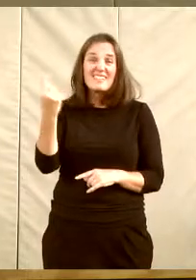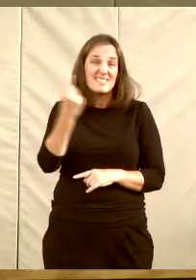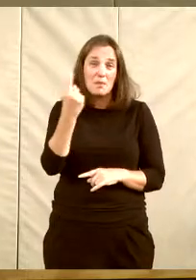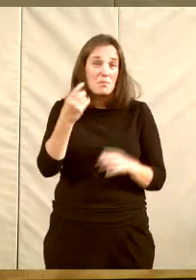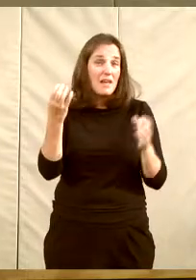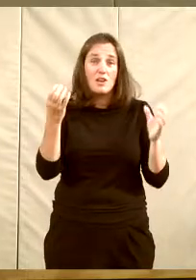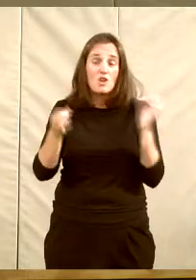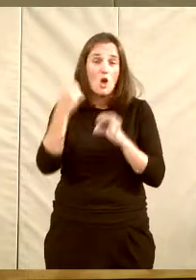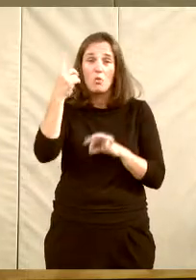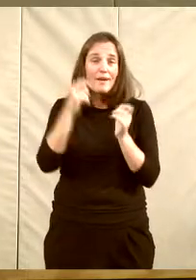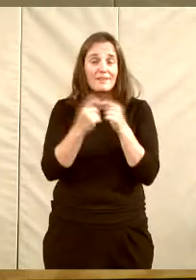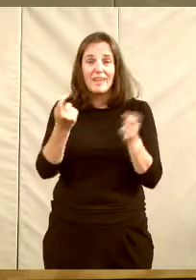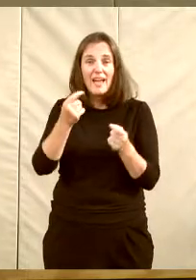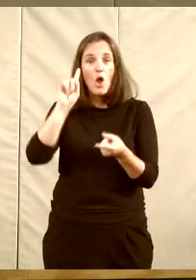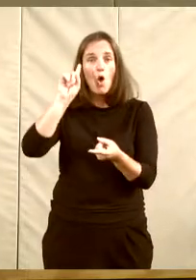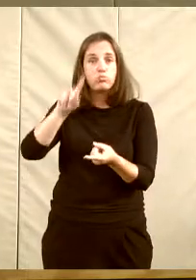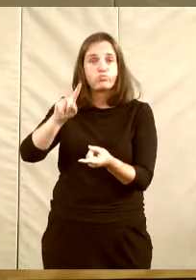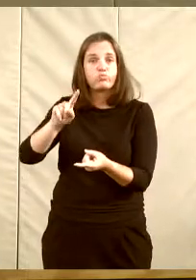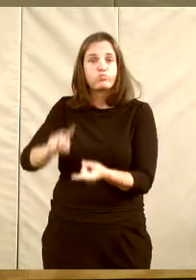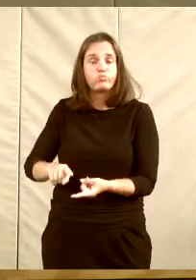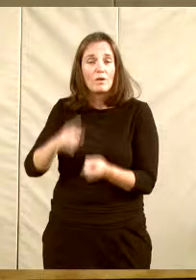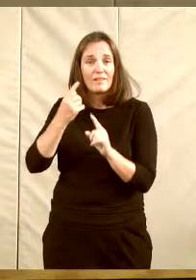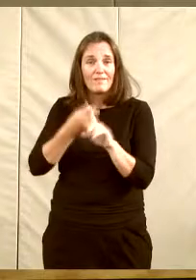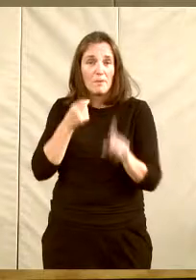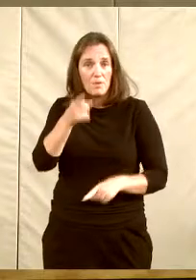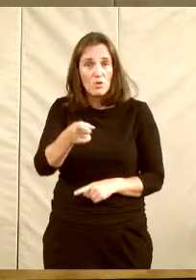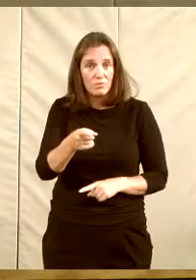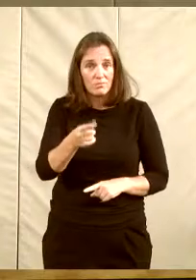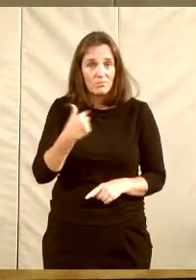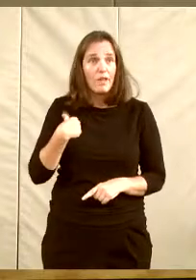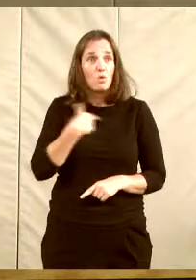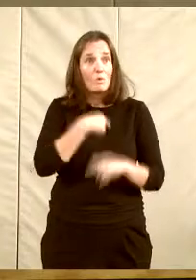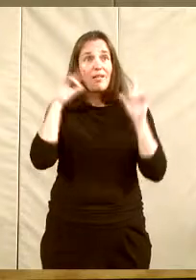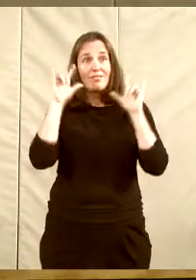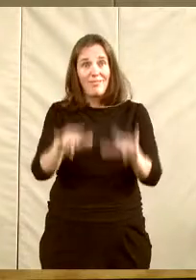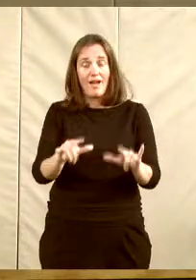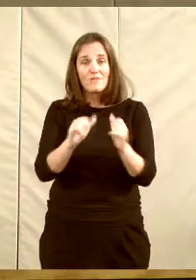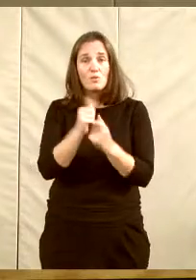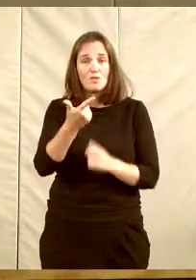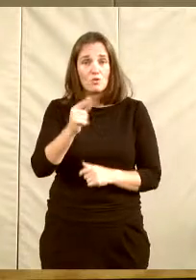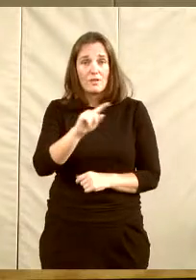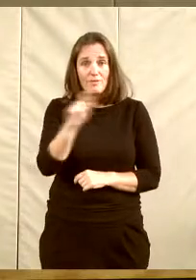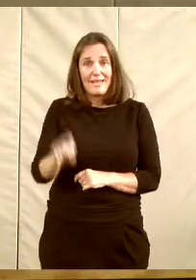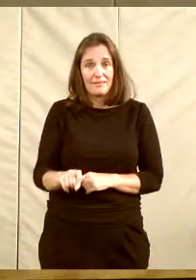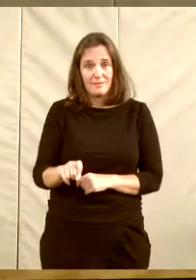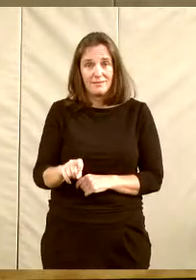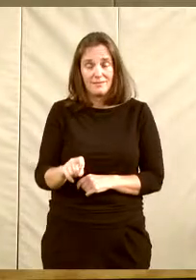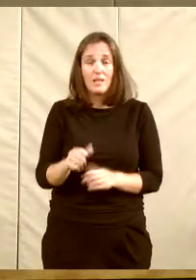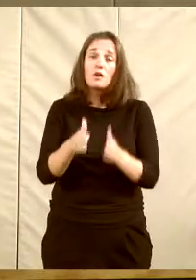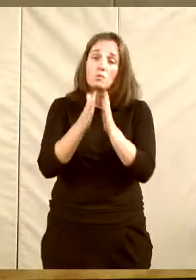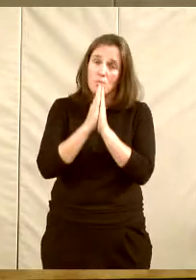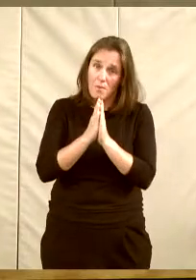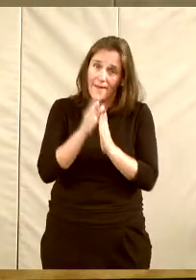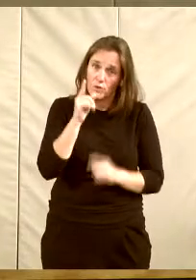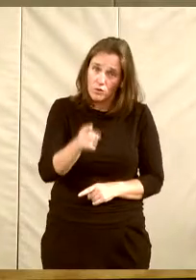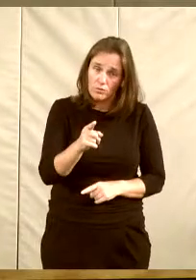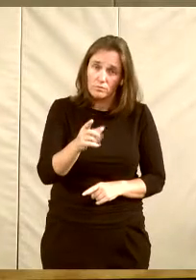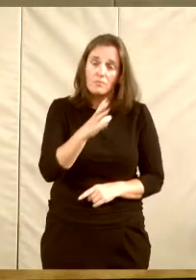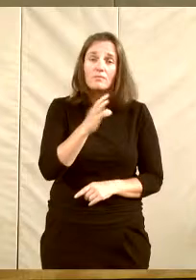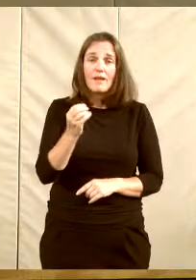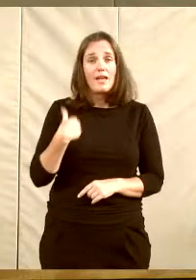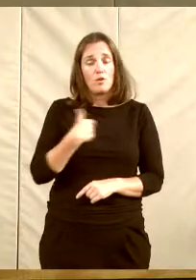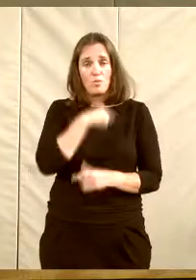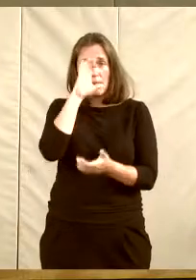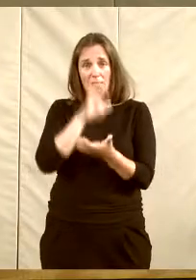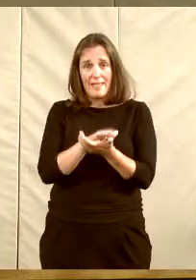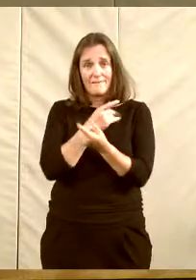you, because we do love you in Georgetown, Texas, and we do pray for you, and we do believe in you. And I want